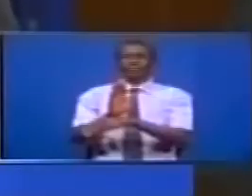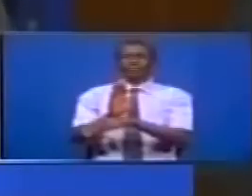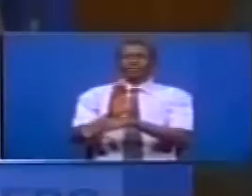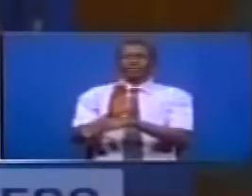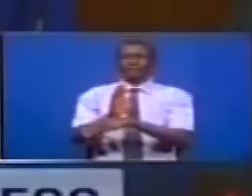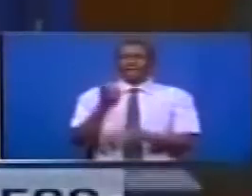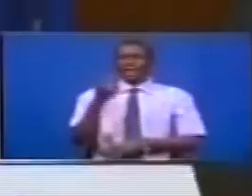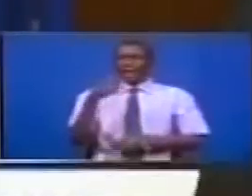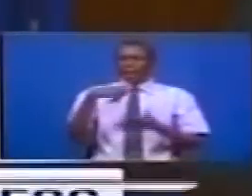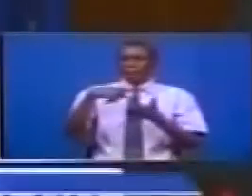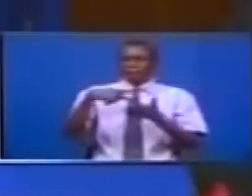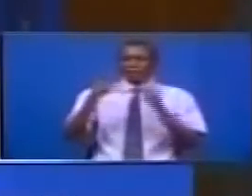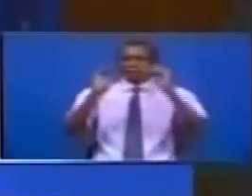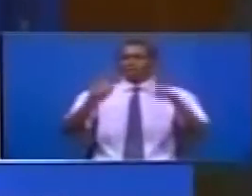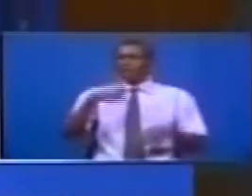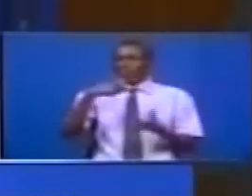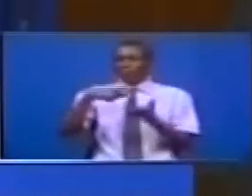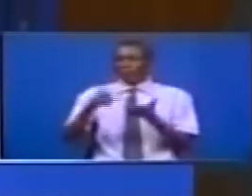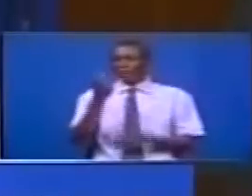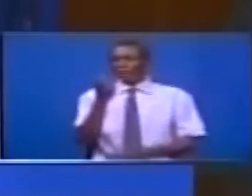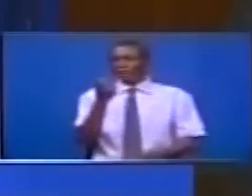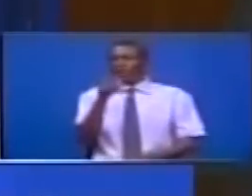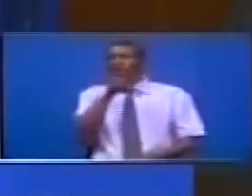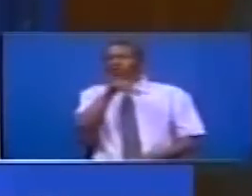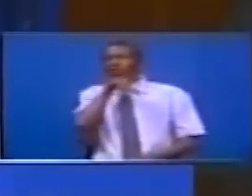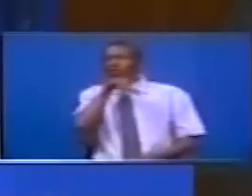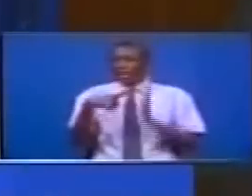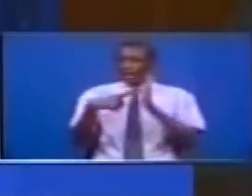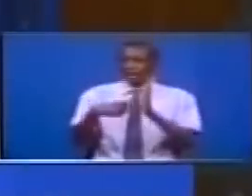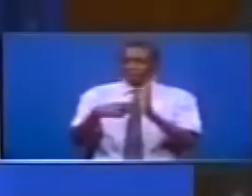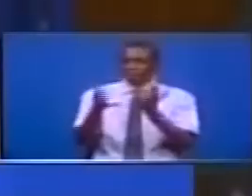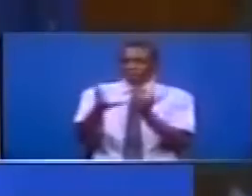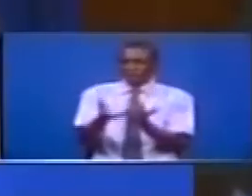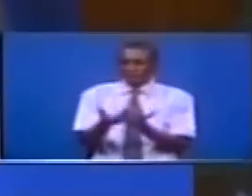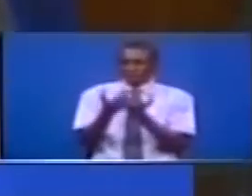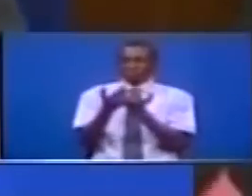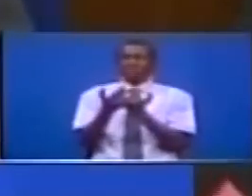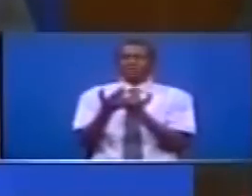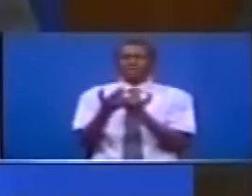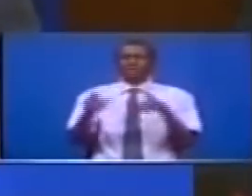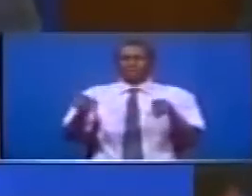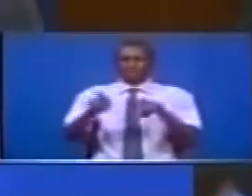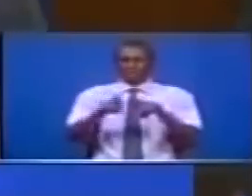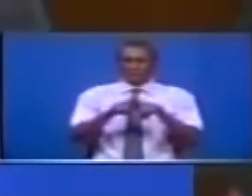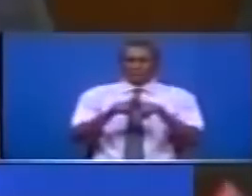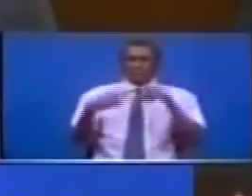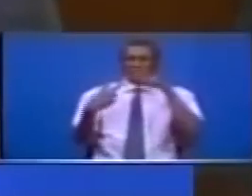The lowest paid teacher in Uganda, for example, earns the equivalent of Kenya shillings